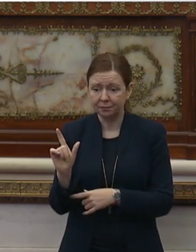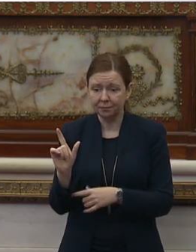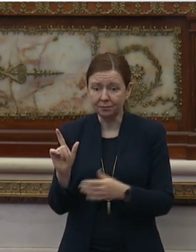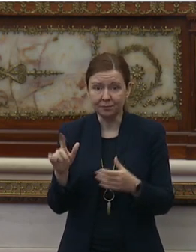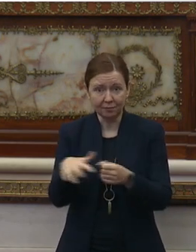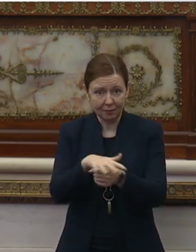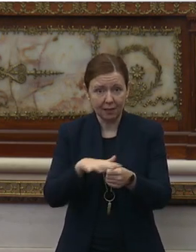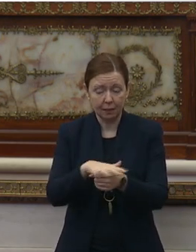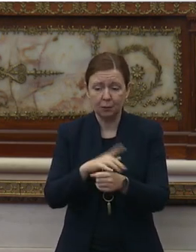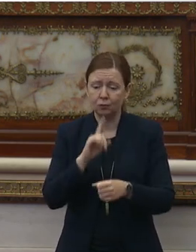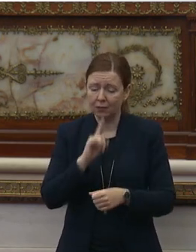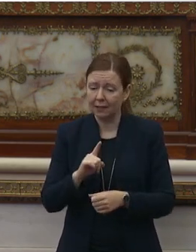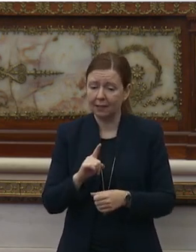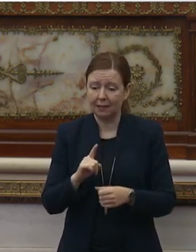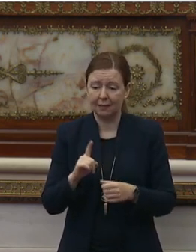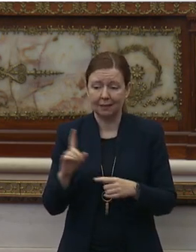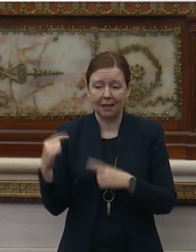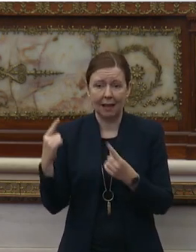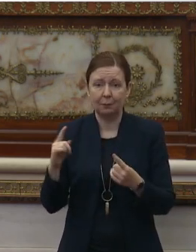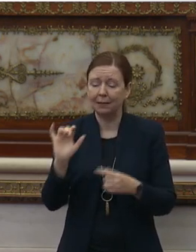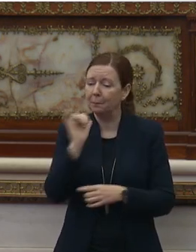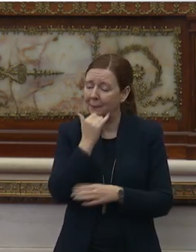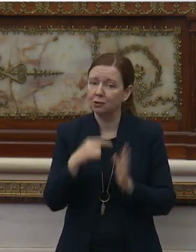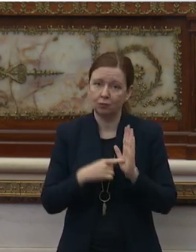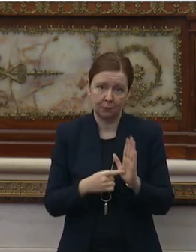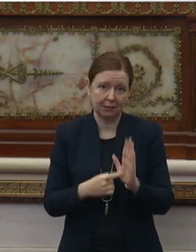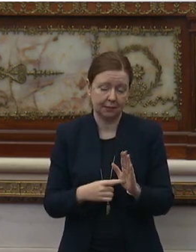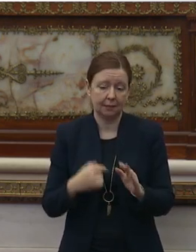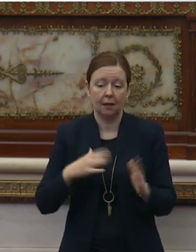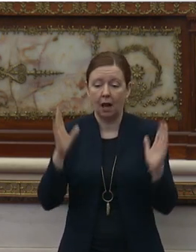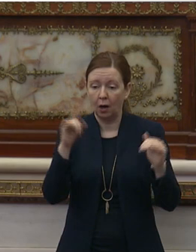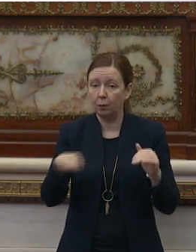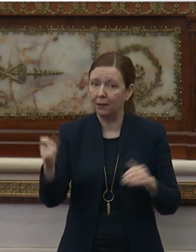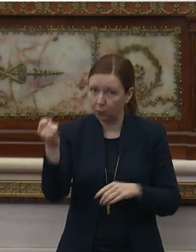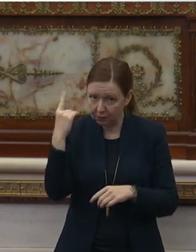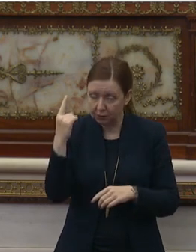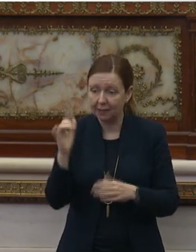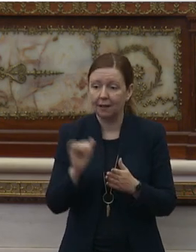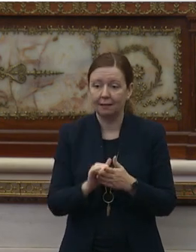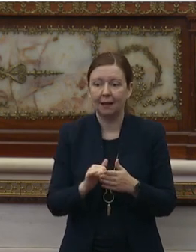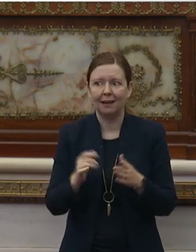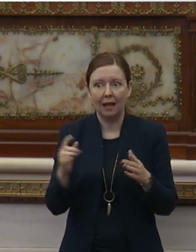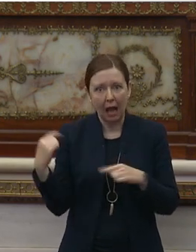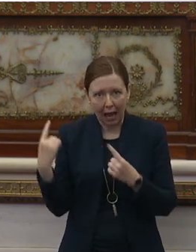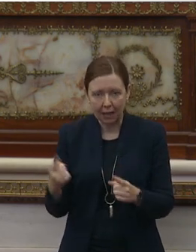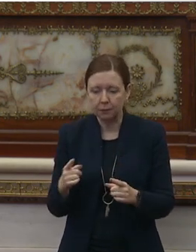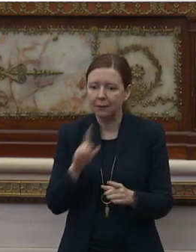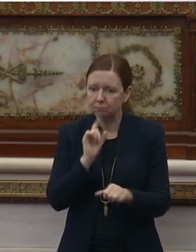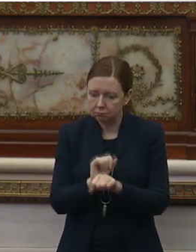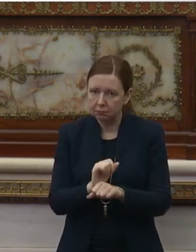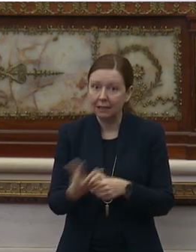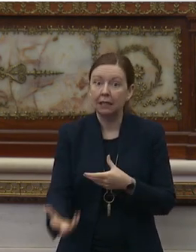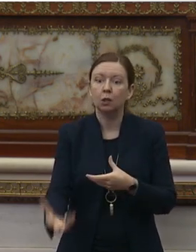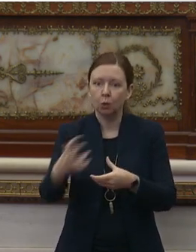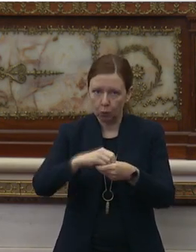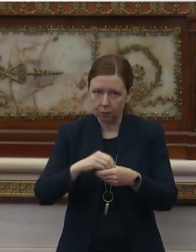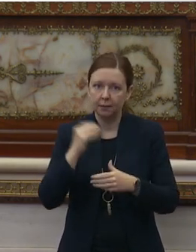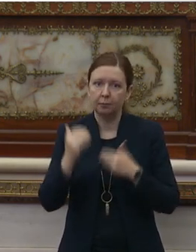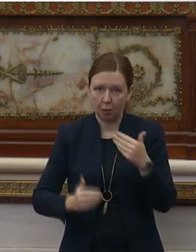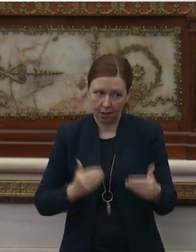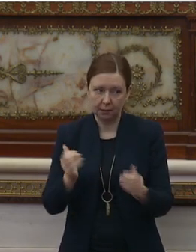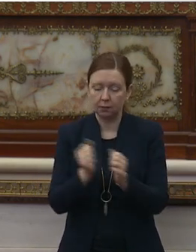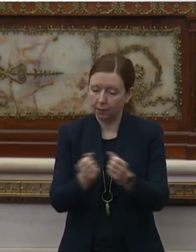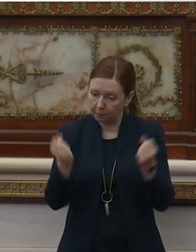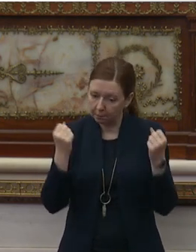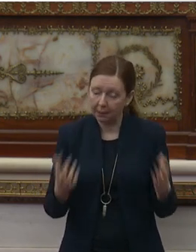this neighborhood really has been misrepresented. And I hope you understand that it has been indeed an inclusive process with